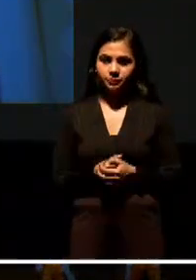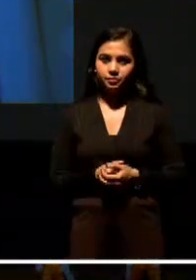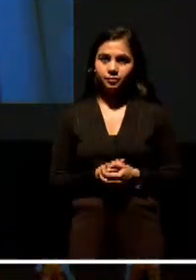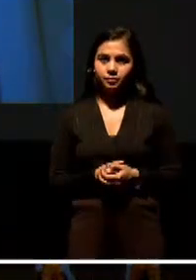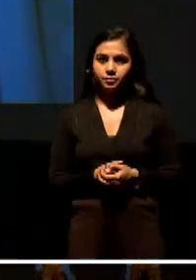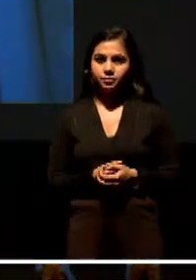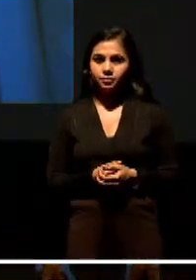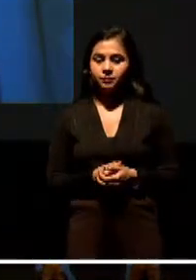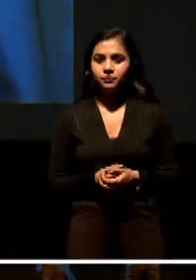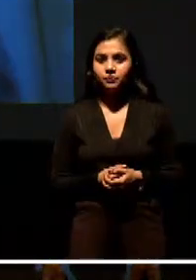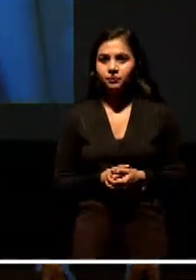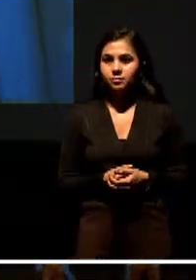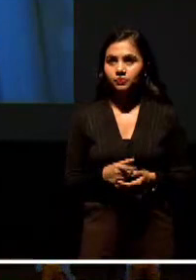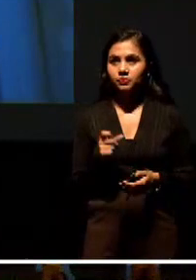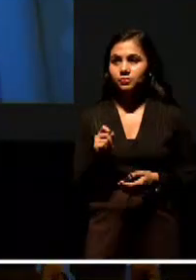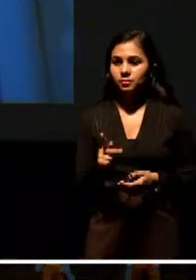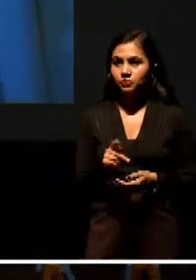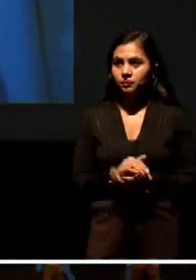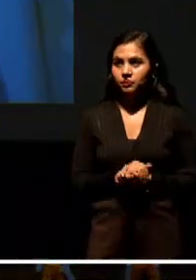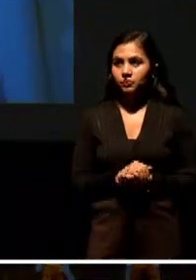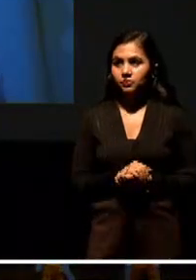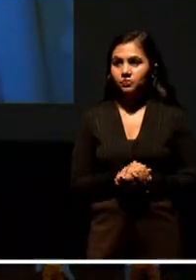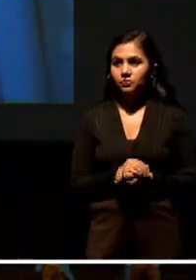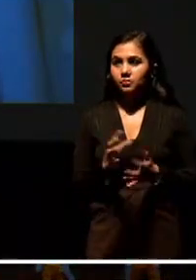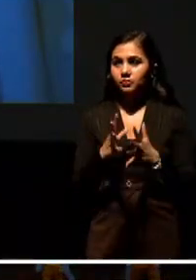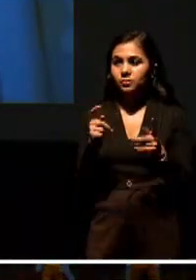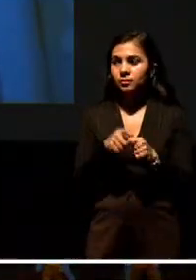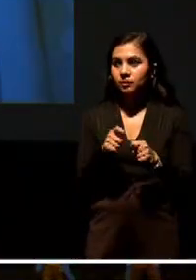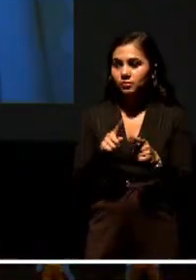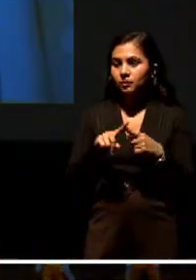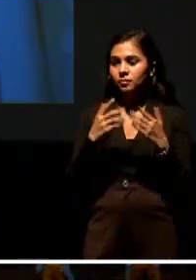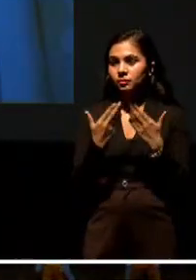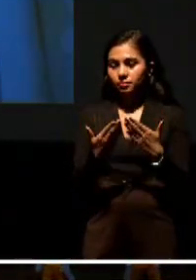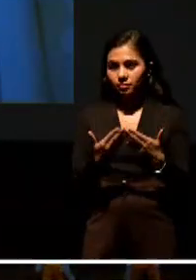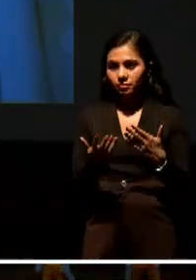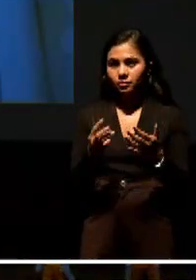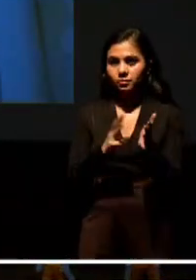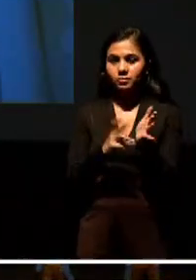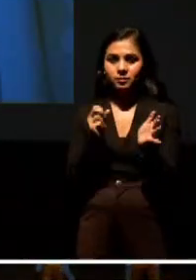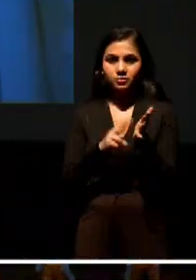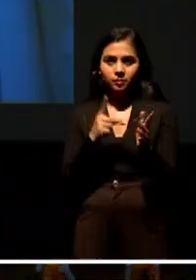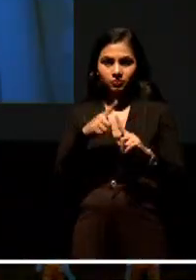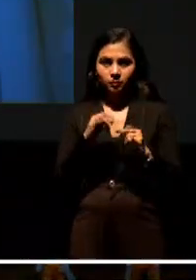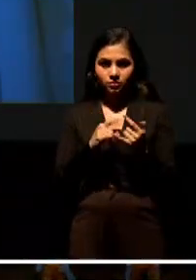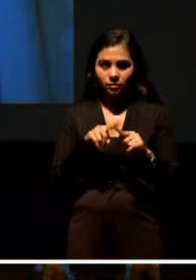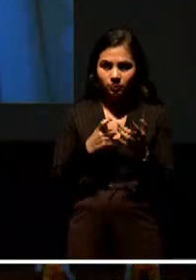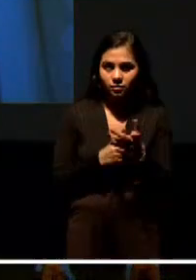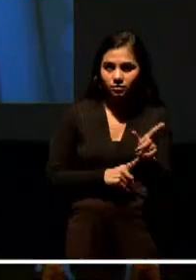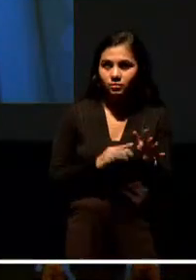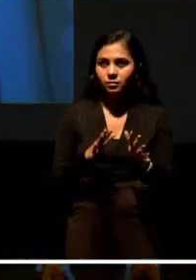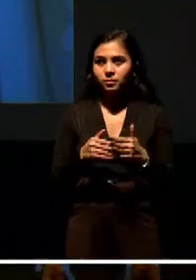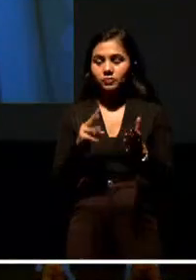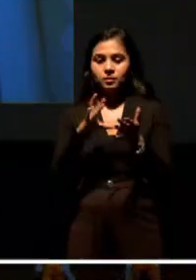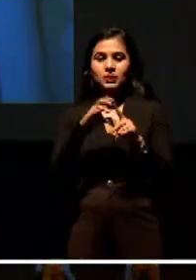Honey, Sure, sir. So right now we are majorly working with educational ministry, like Ministry of Education in